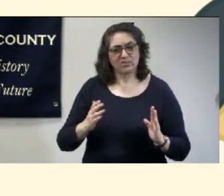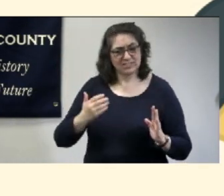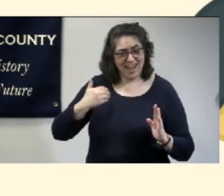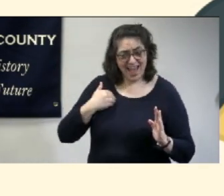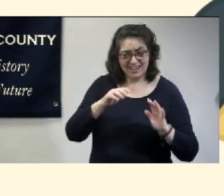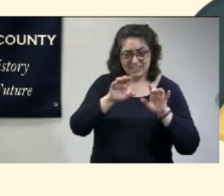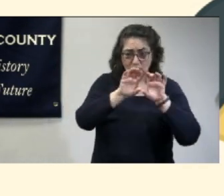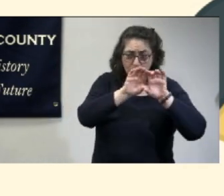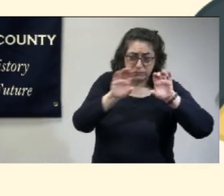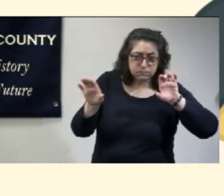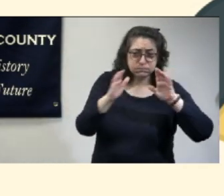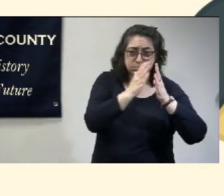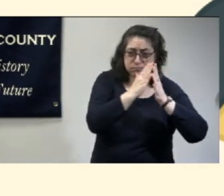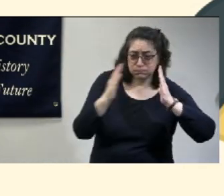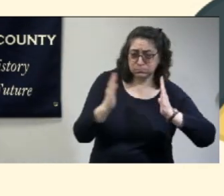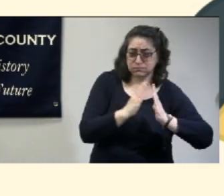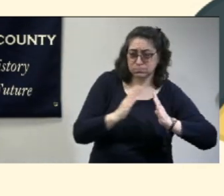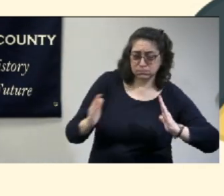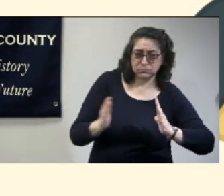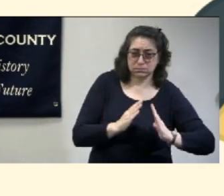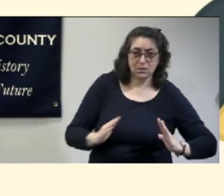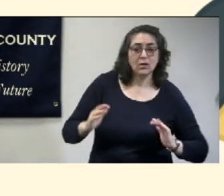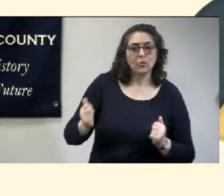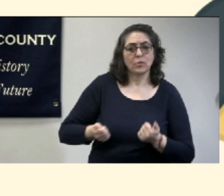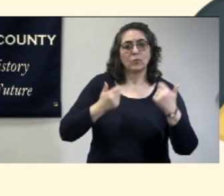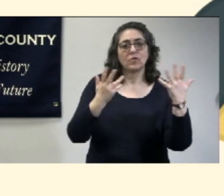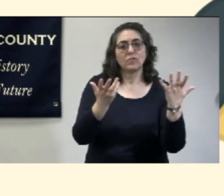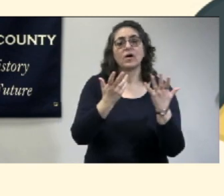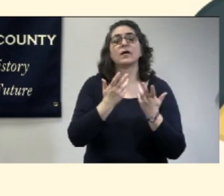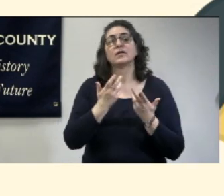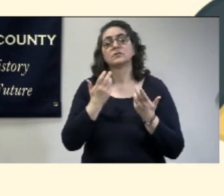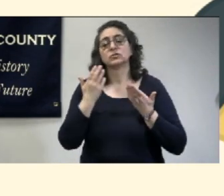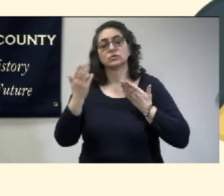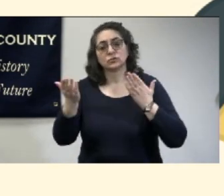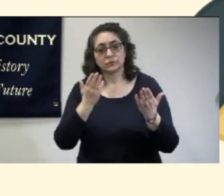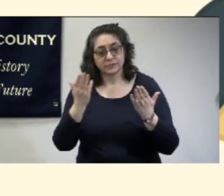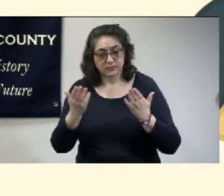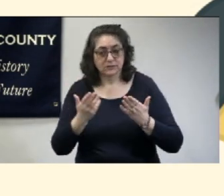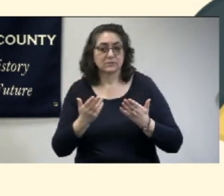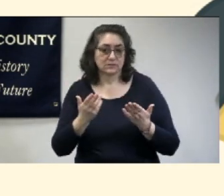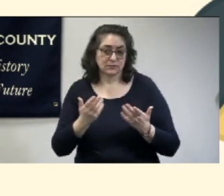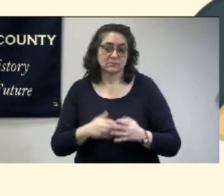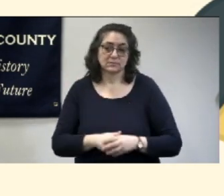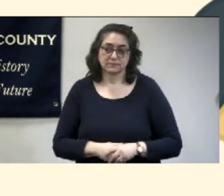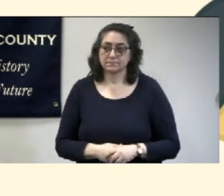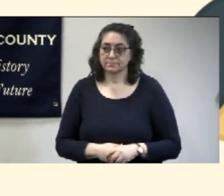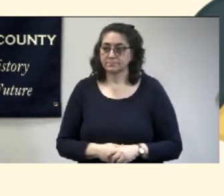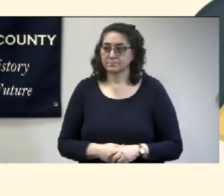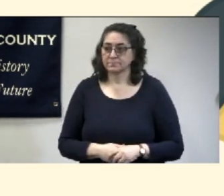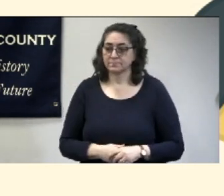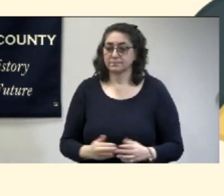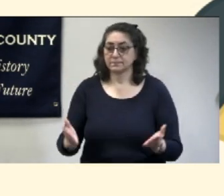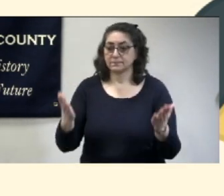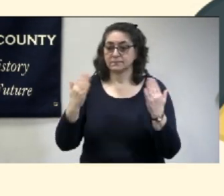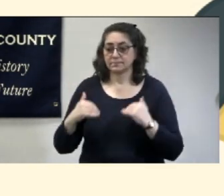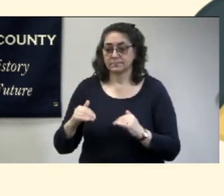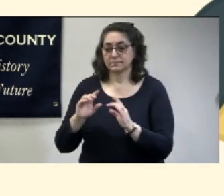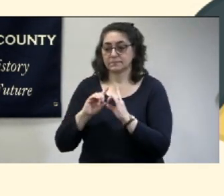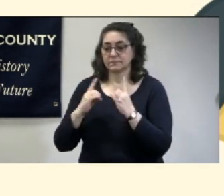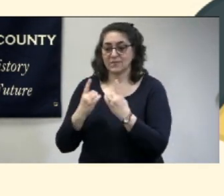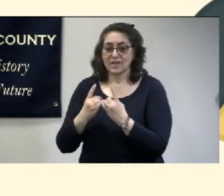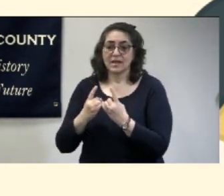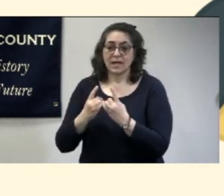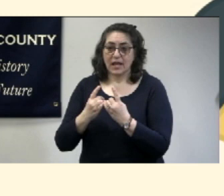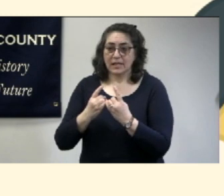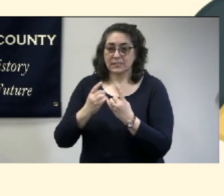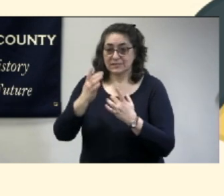of other services that we can't obviously bring to this table. All right, so the next division is communicable disease and